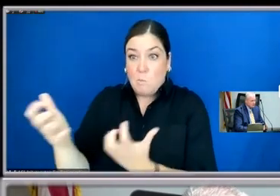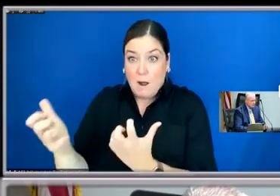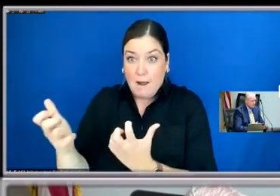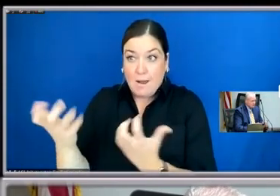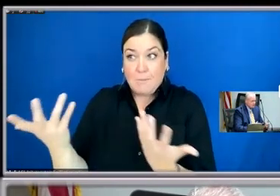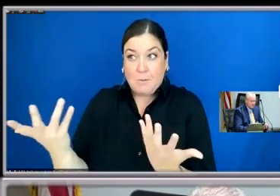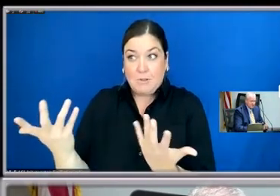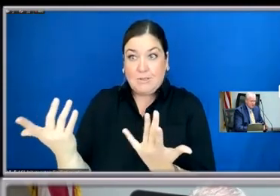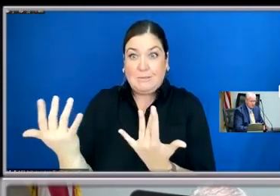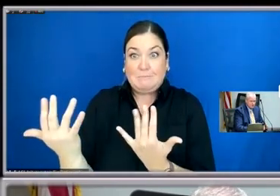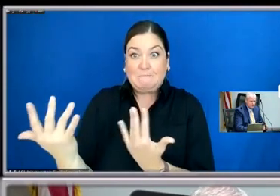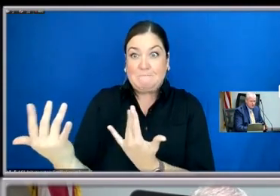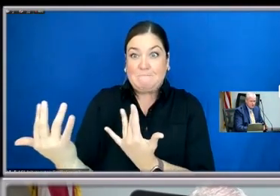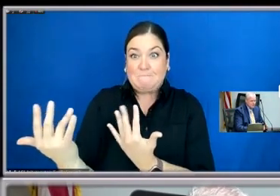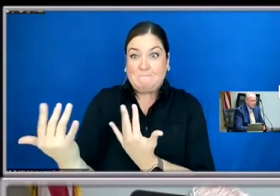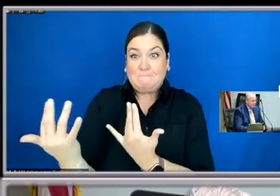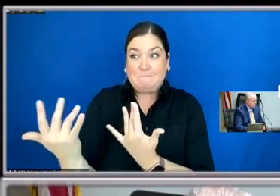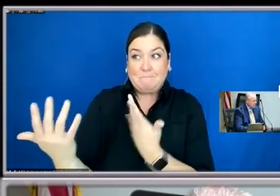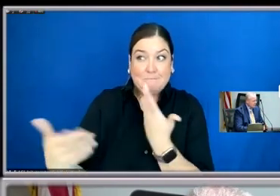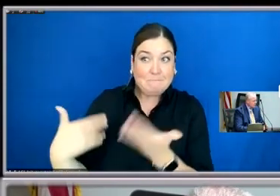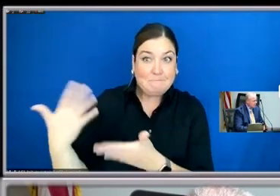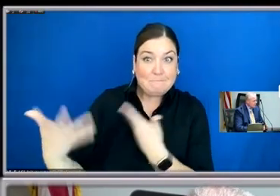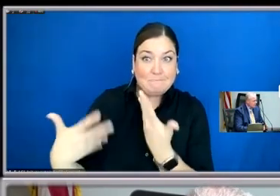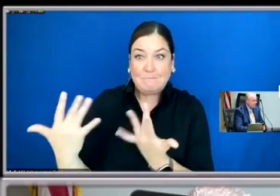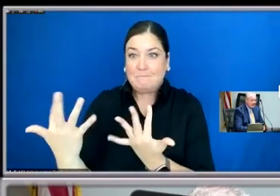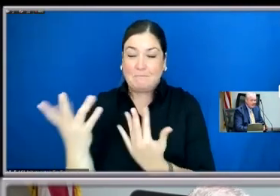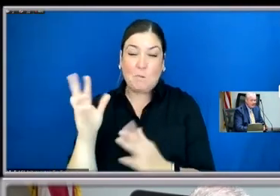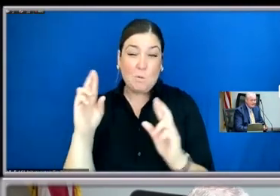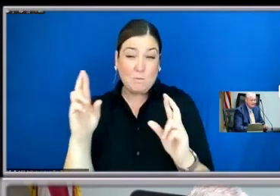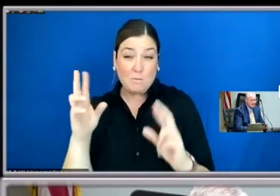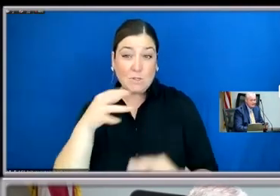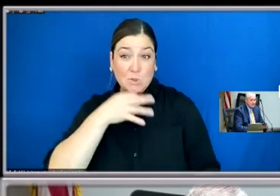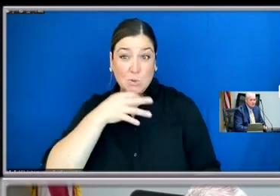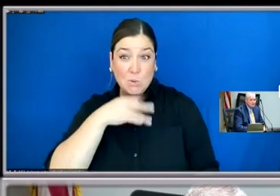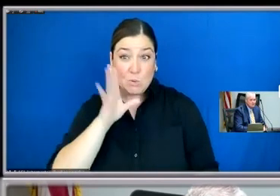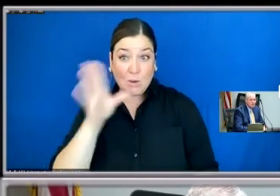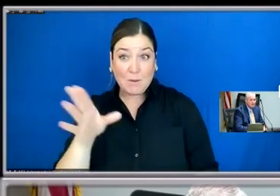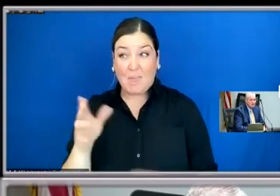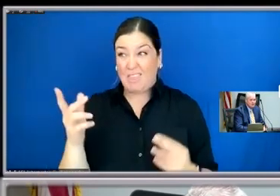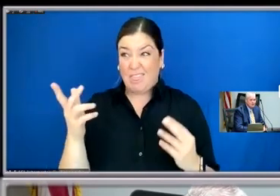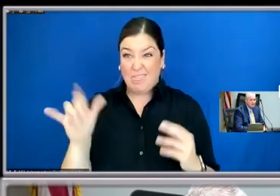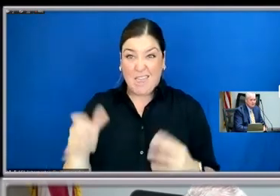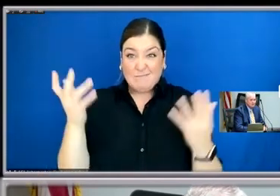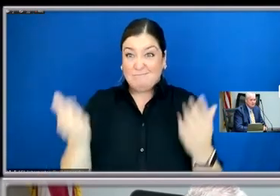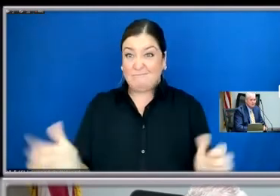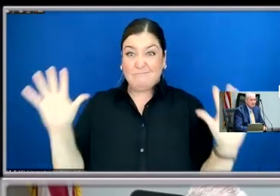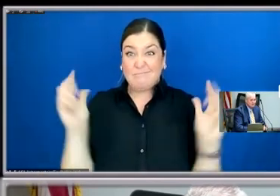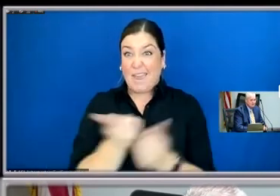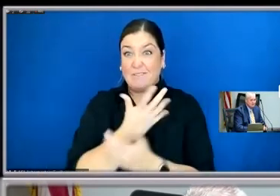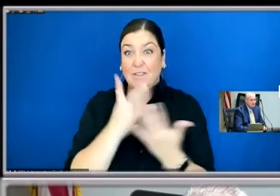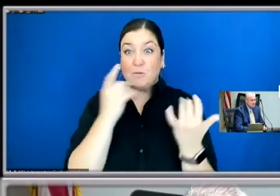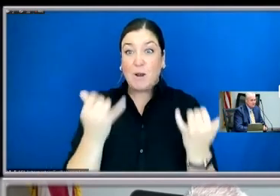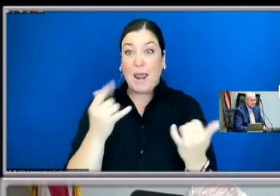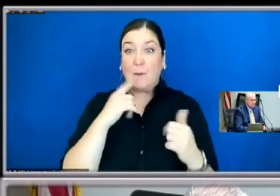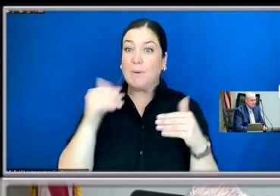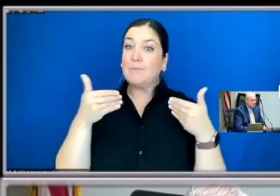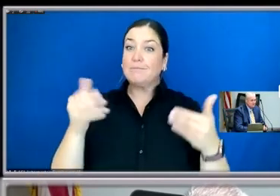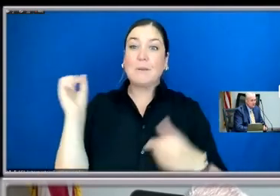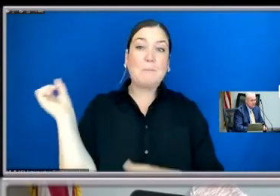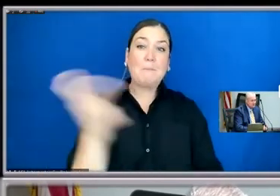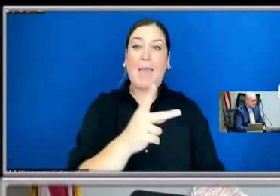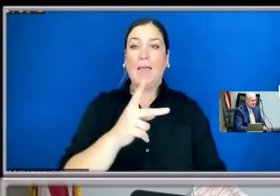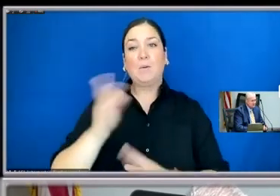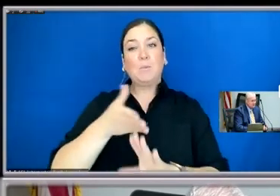we haven't gotten them quite moving on it yet, so hopefully that'll happen soon. And that's everything for now. We'll let you get back to your previously